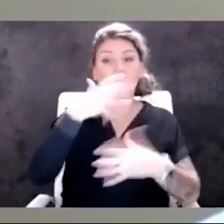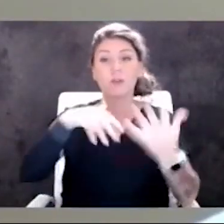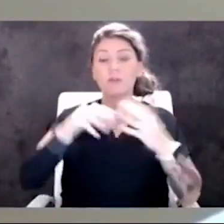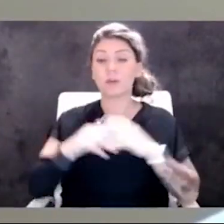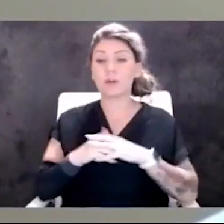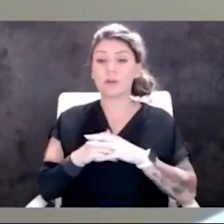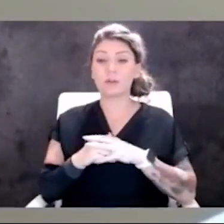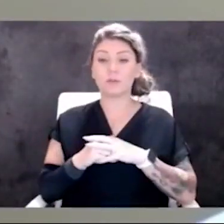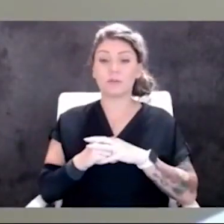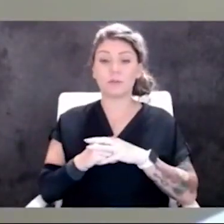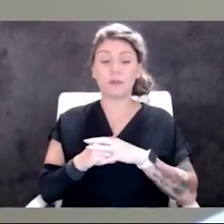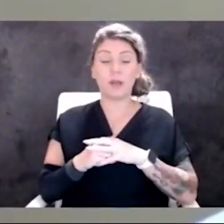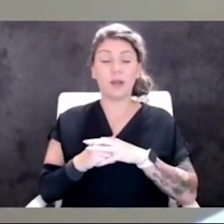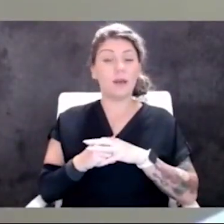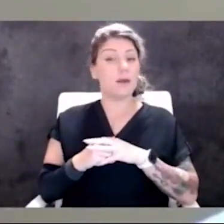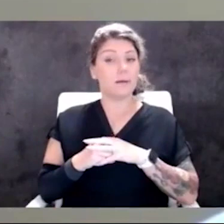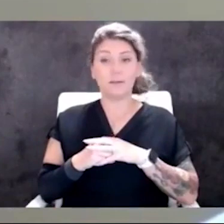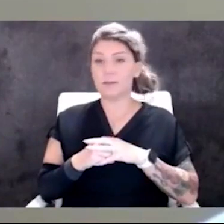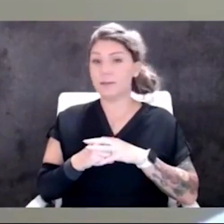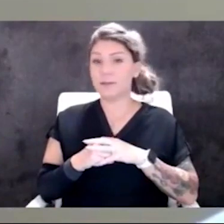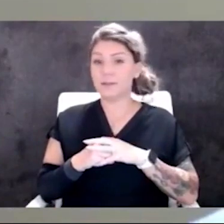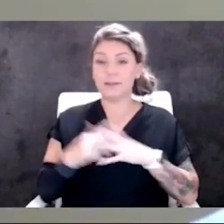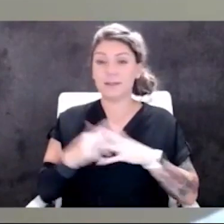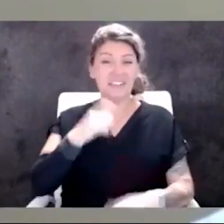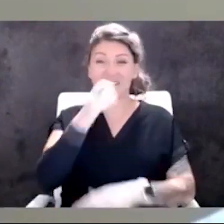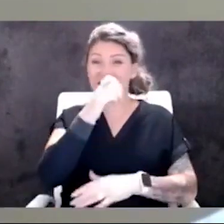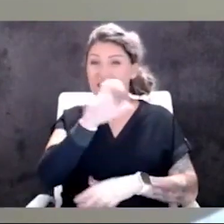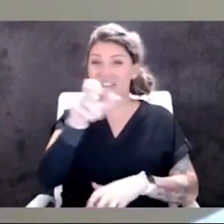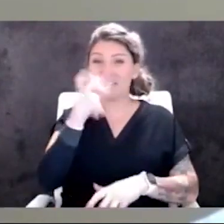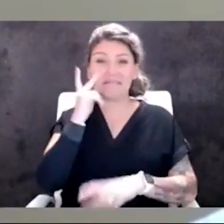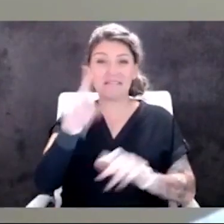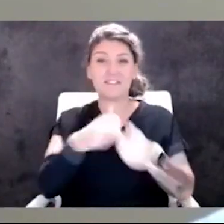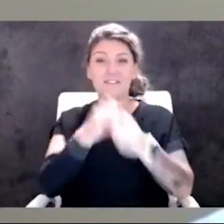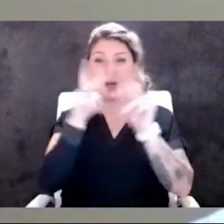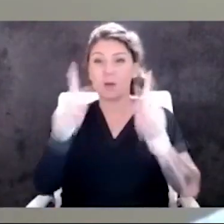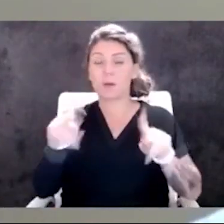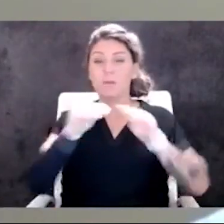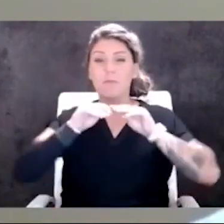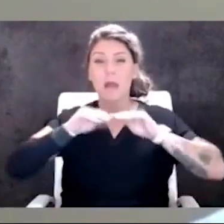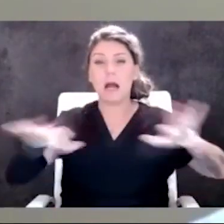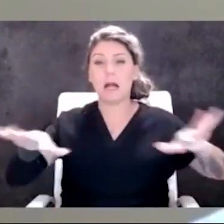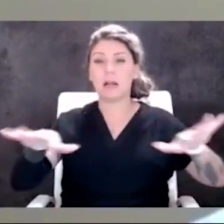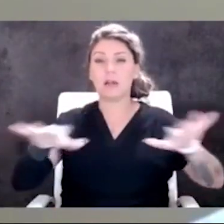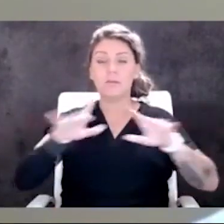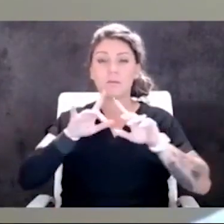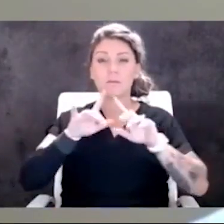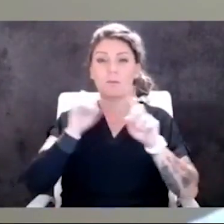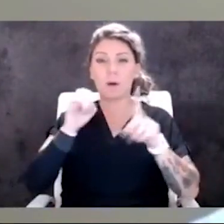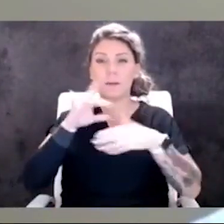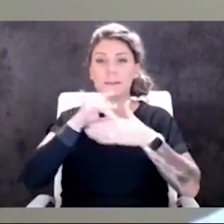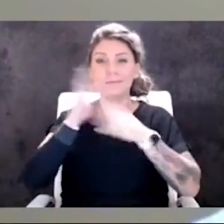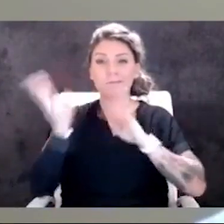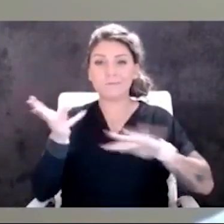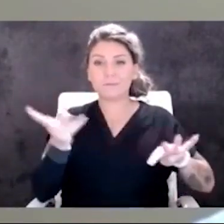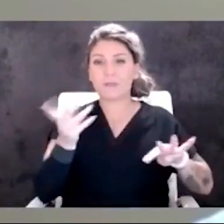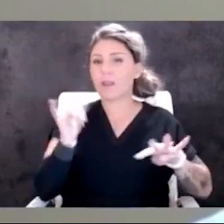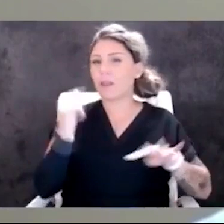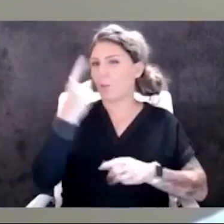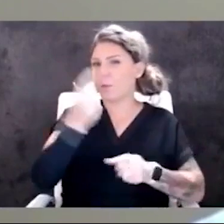I have not seen the follow-up outbreaks from meat plants like there were a year